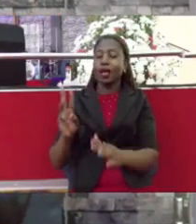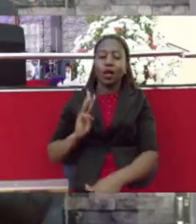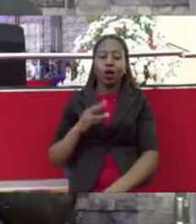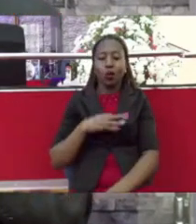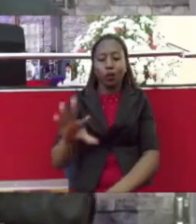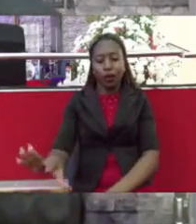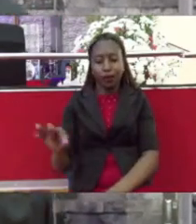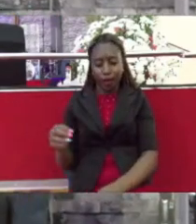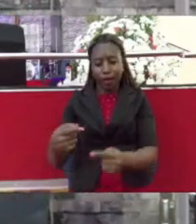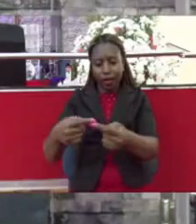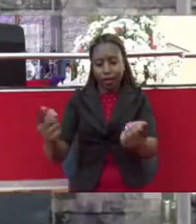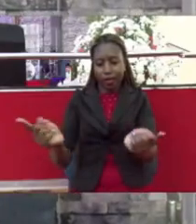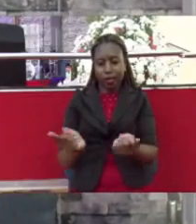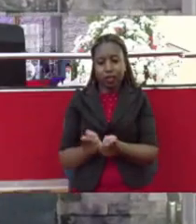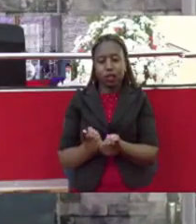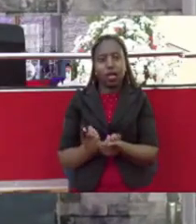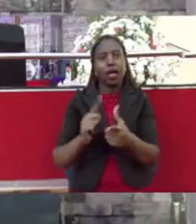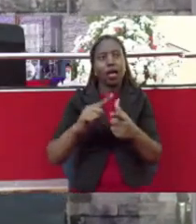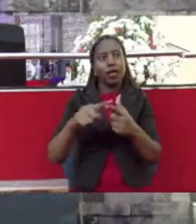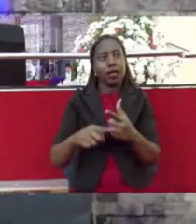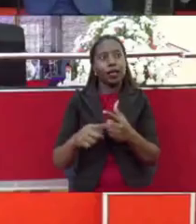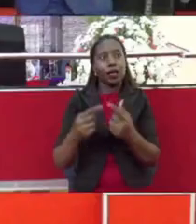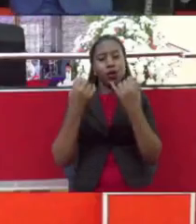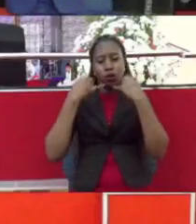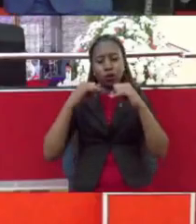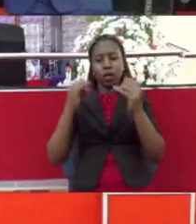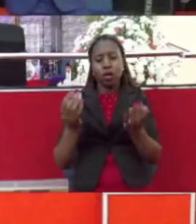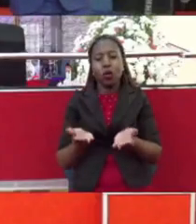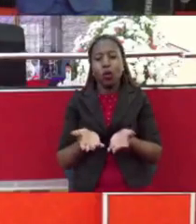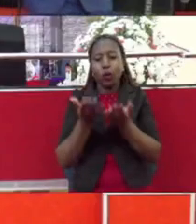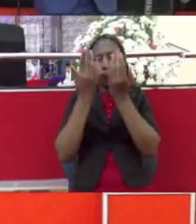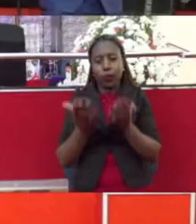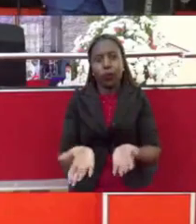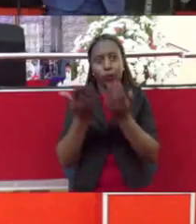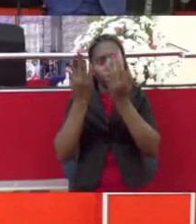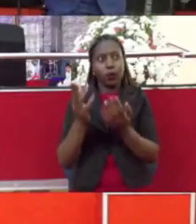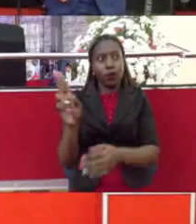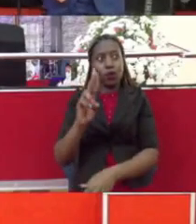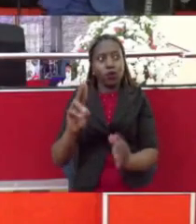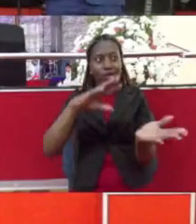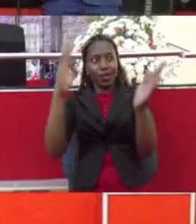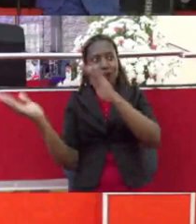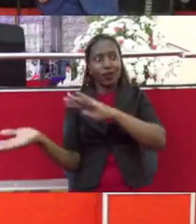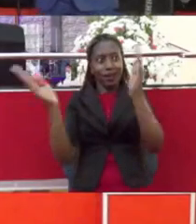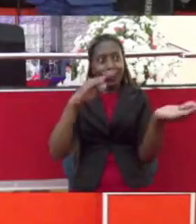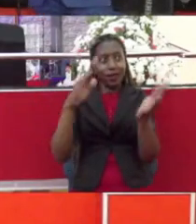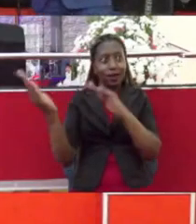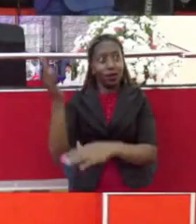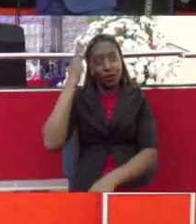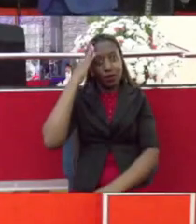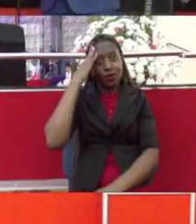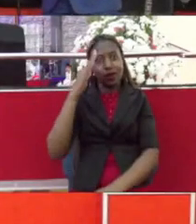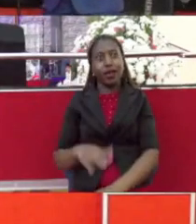tunachukua ile uteo. And then now we try to, the ladies now try to blow. Wale wadada sasa wanapepeta. So